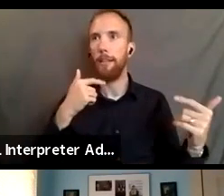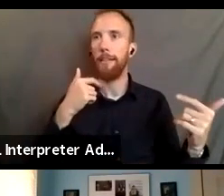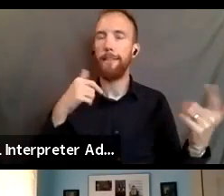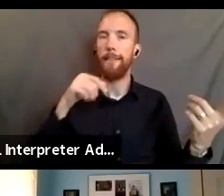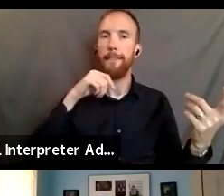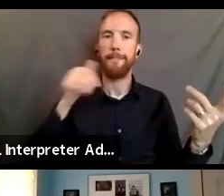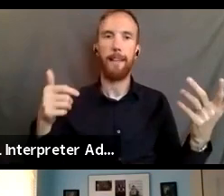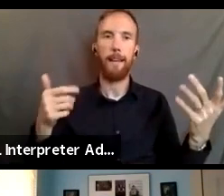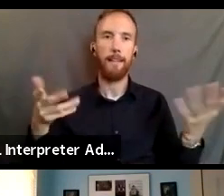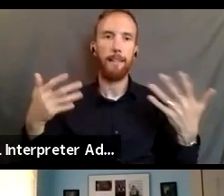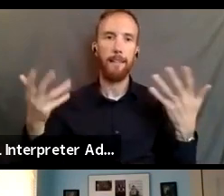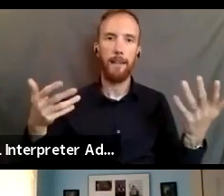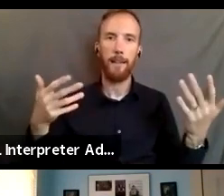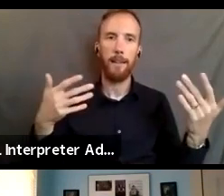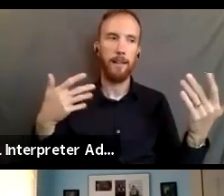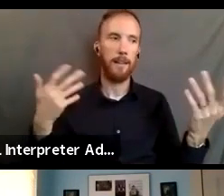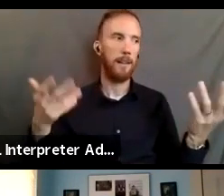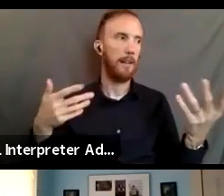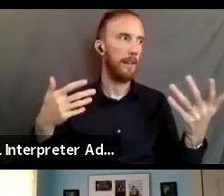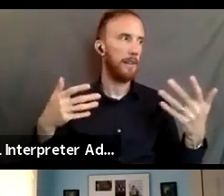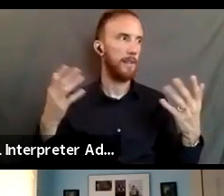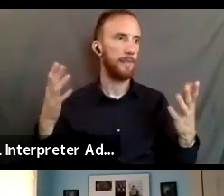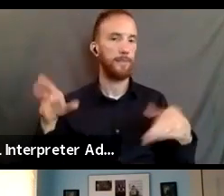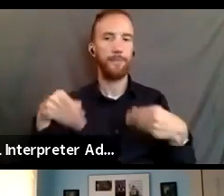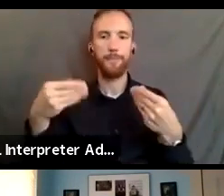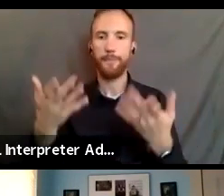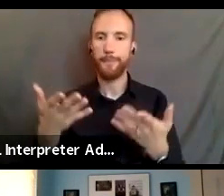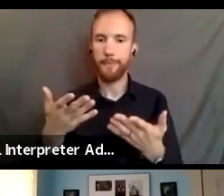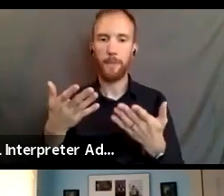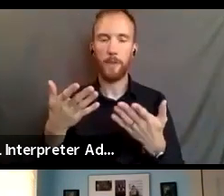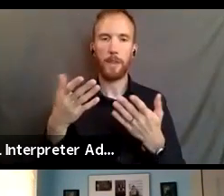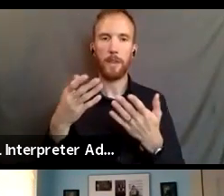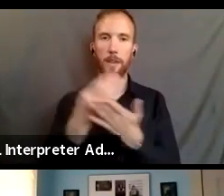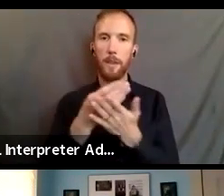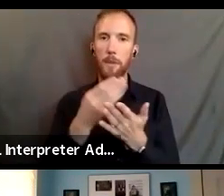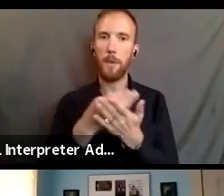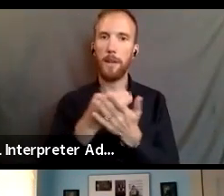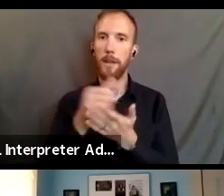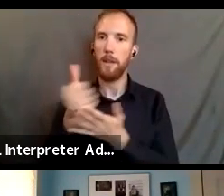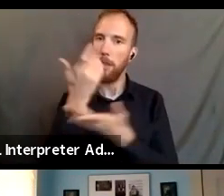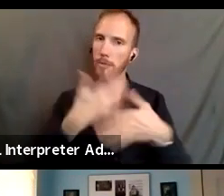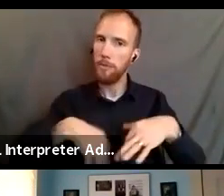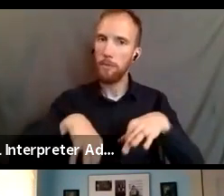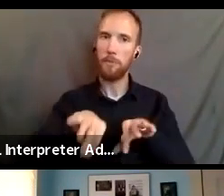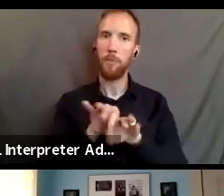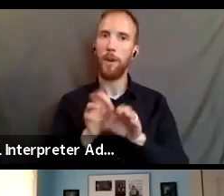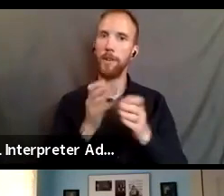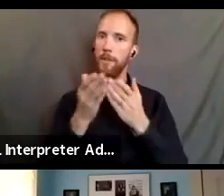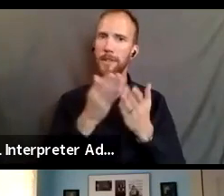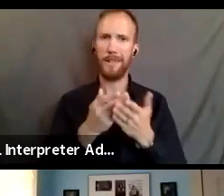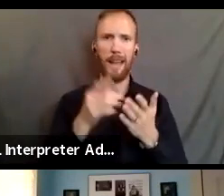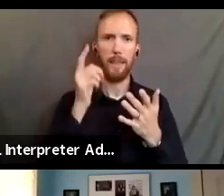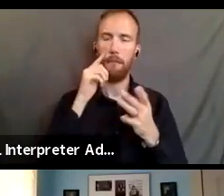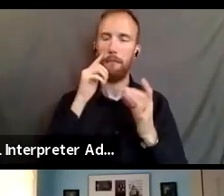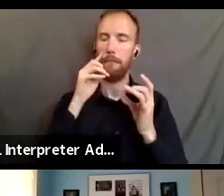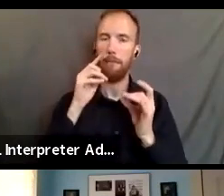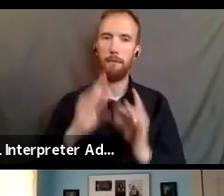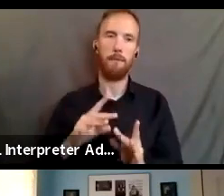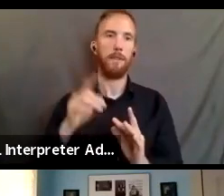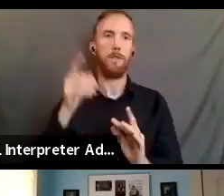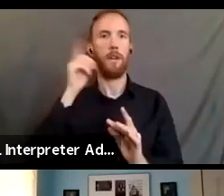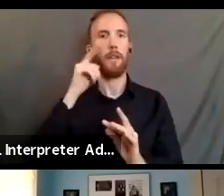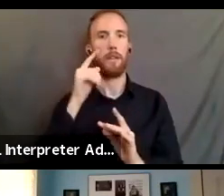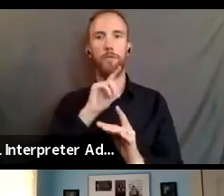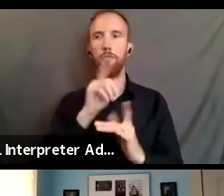these essential services feels unconscionable and so i just feel like that momentum that we were building in those community